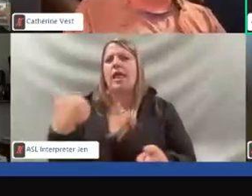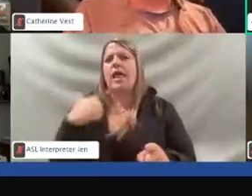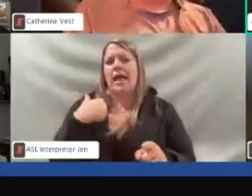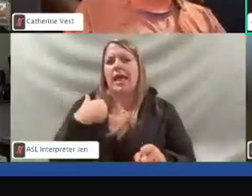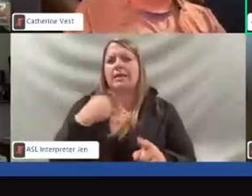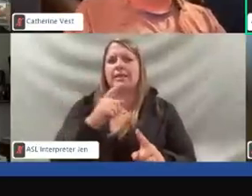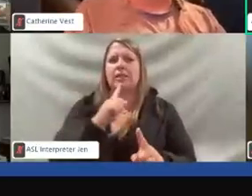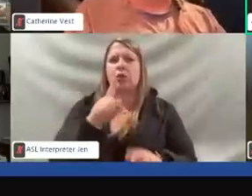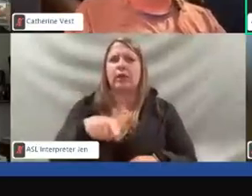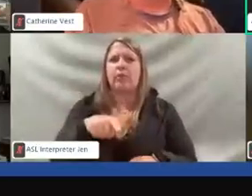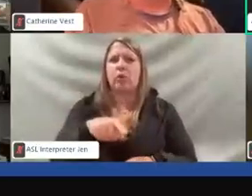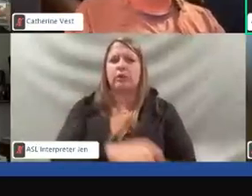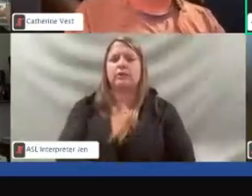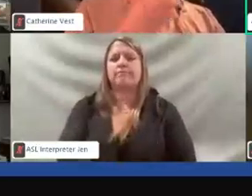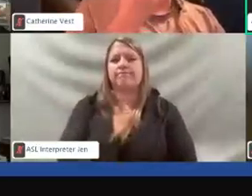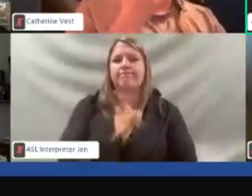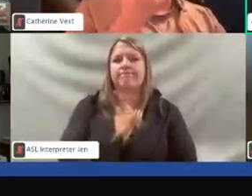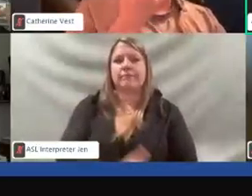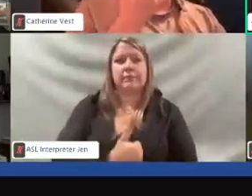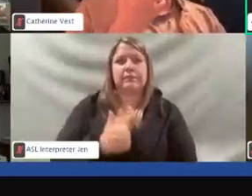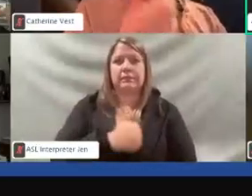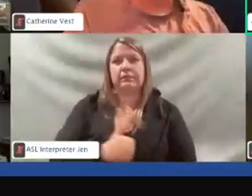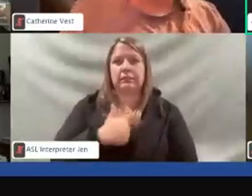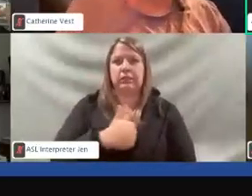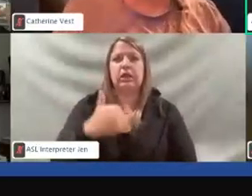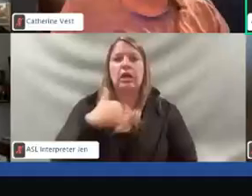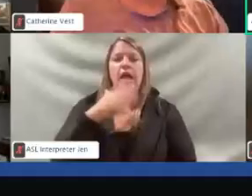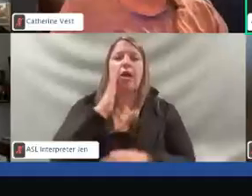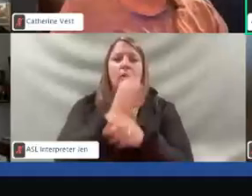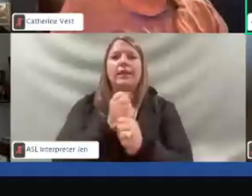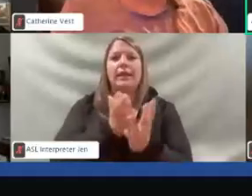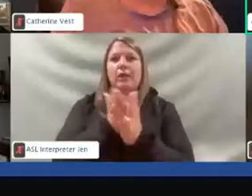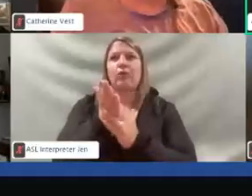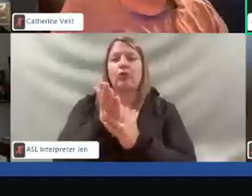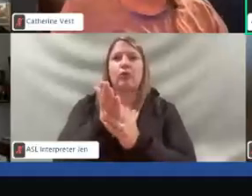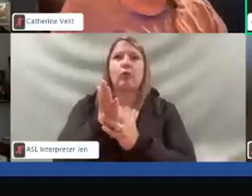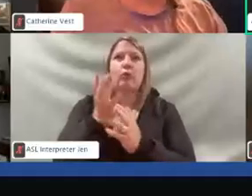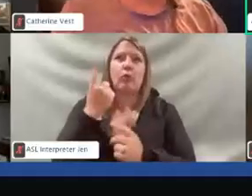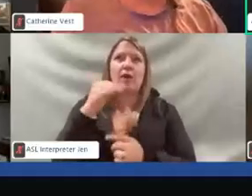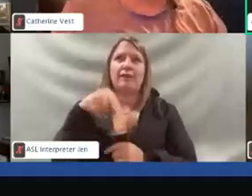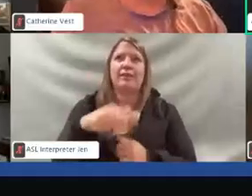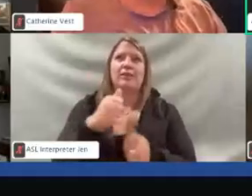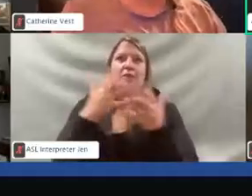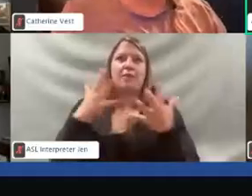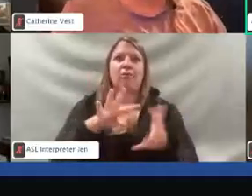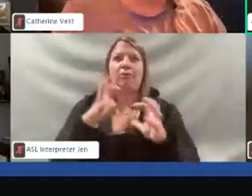a report. I apologize. I will get through one of these without messing up someday.